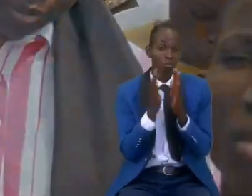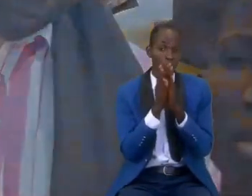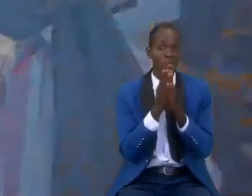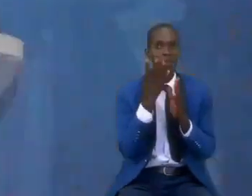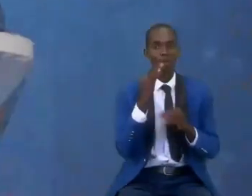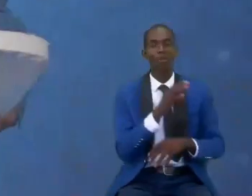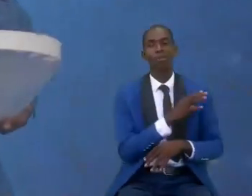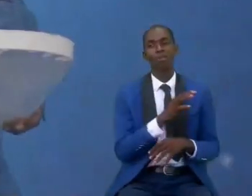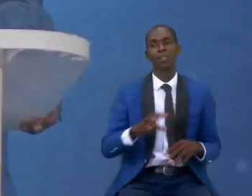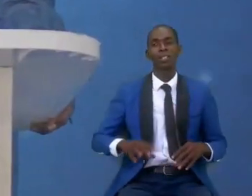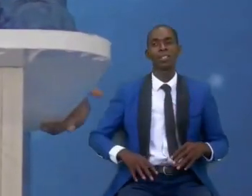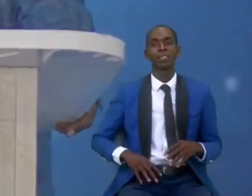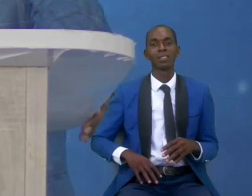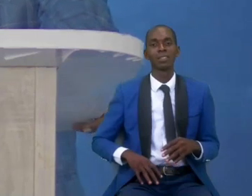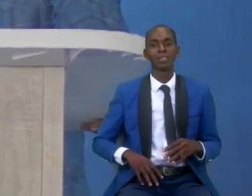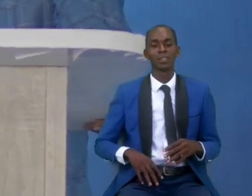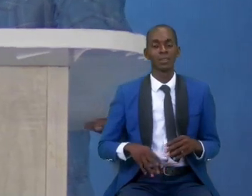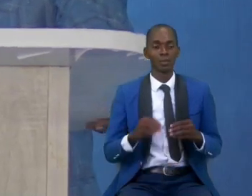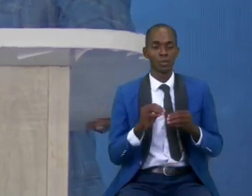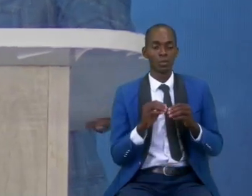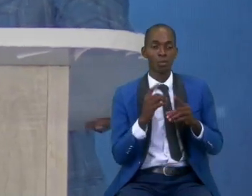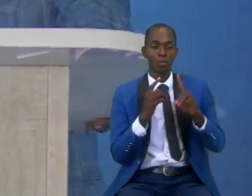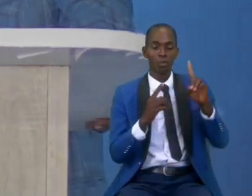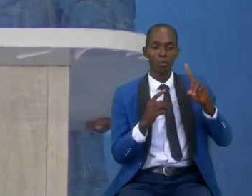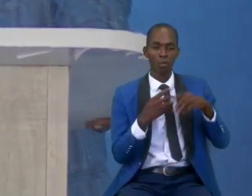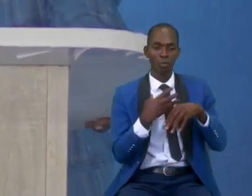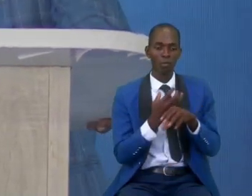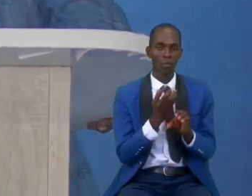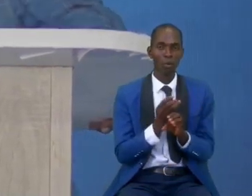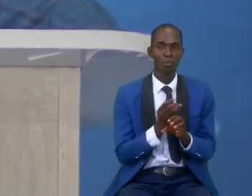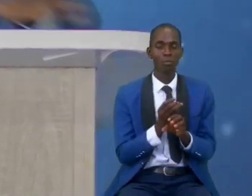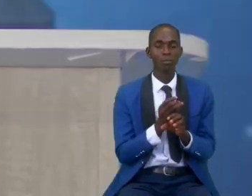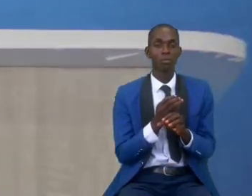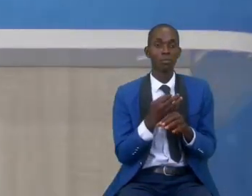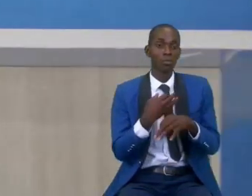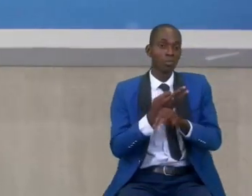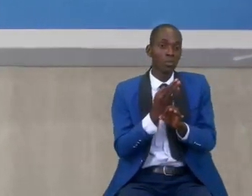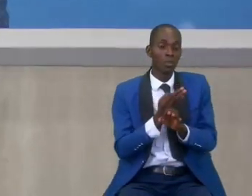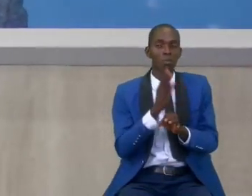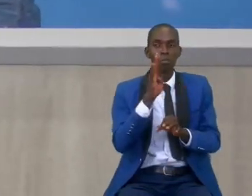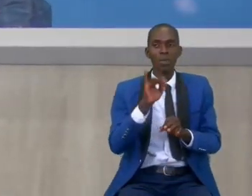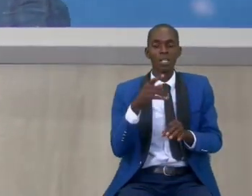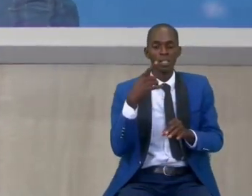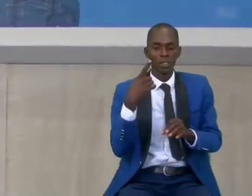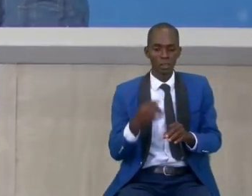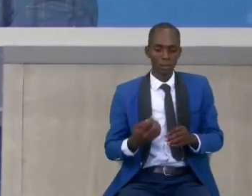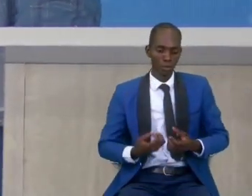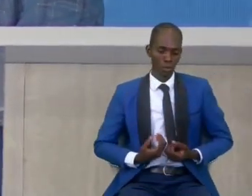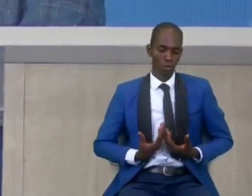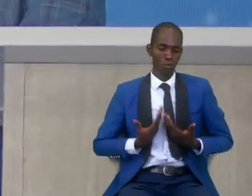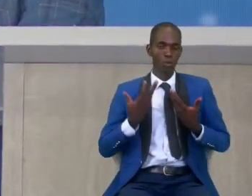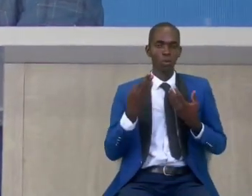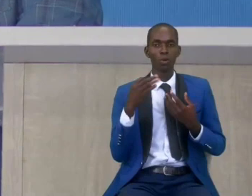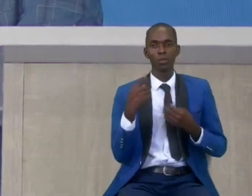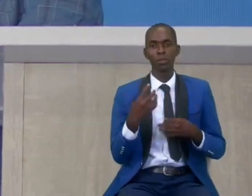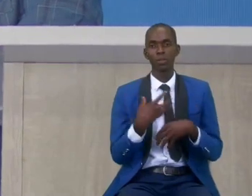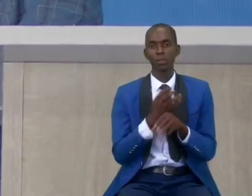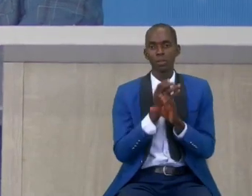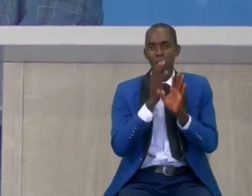by the inspiration of the creator. Number two, deformed